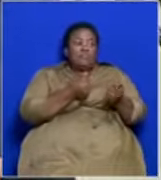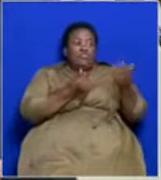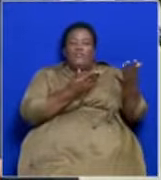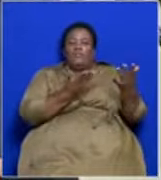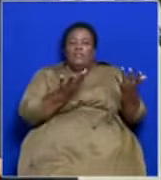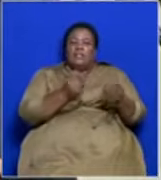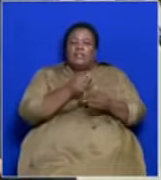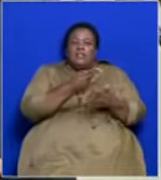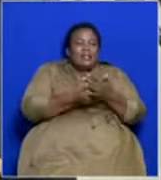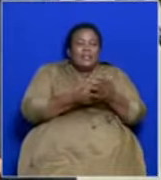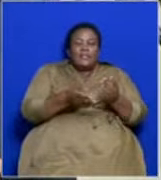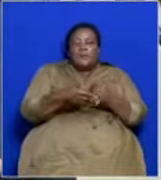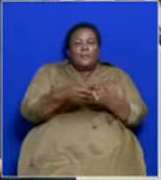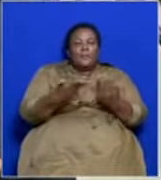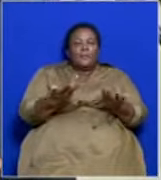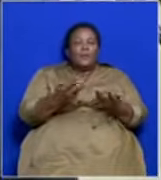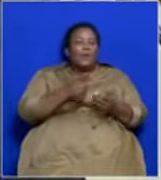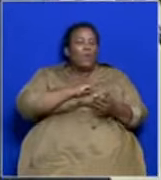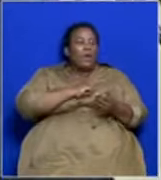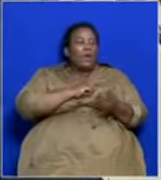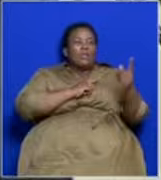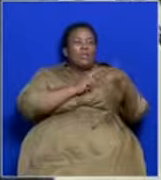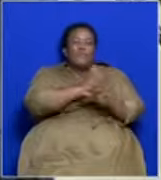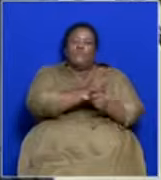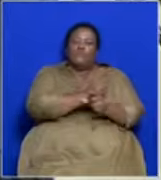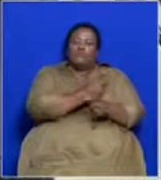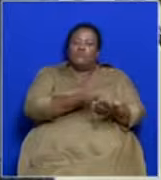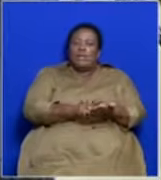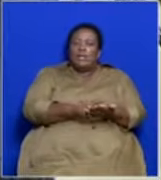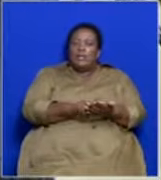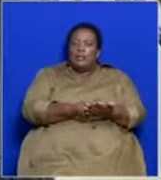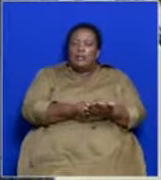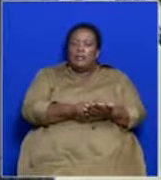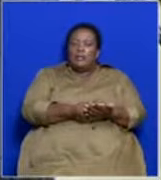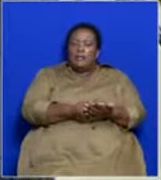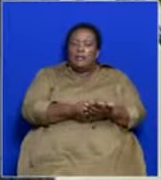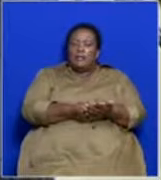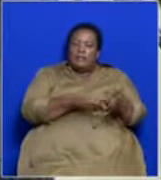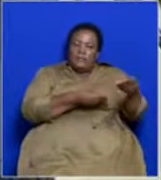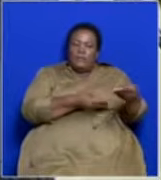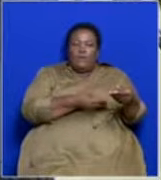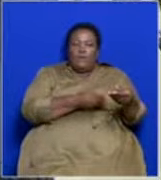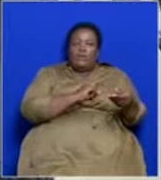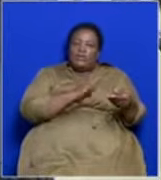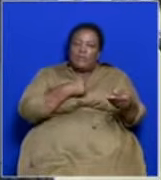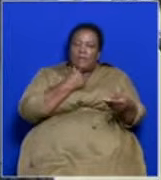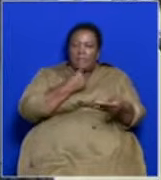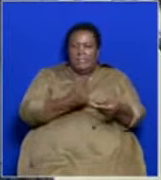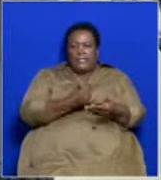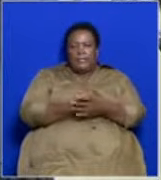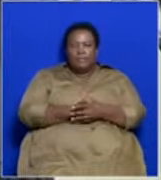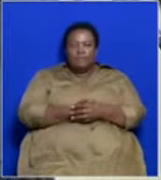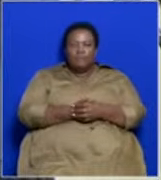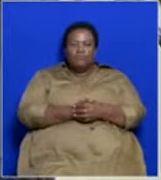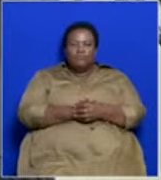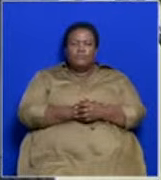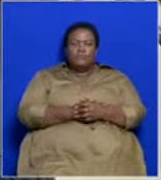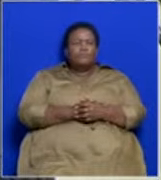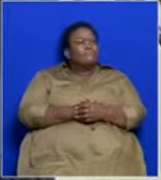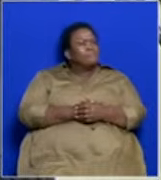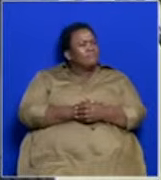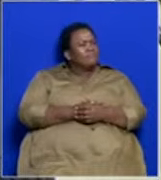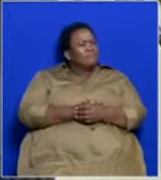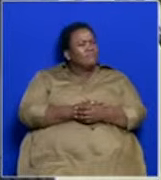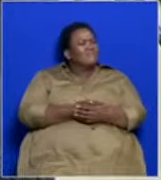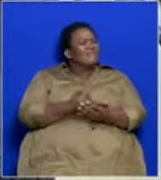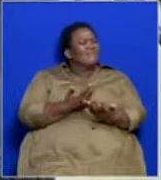because he is refusing to sign the subpoena, is what I was saying. Mr. Magagula, perhaps can